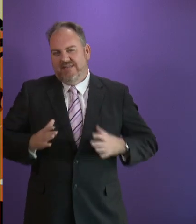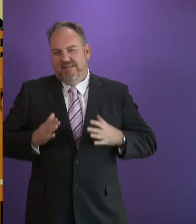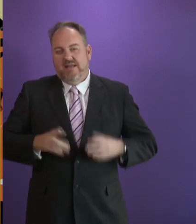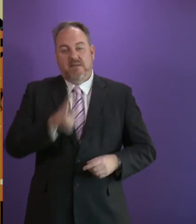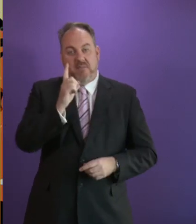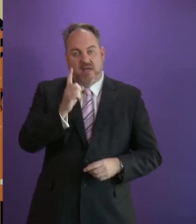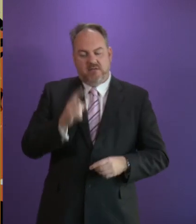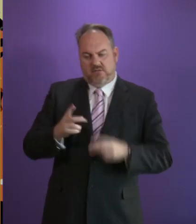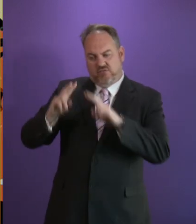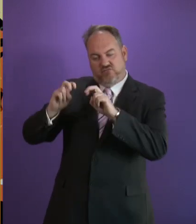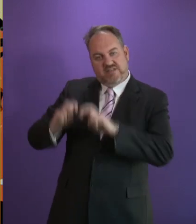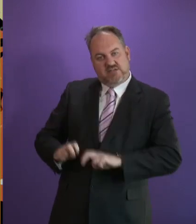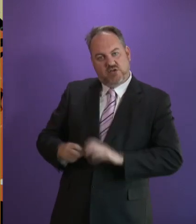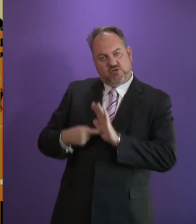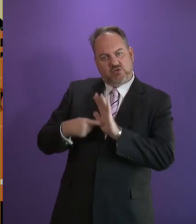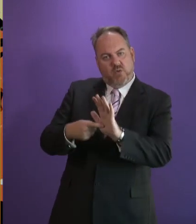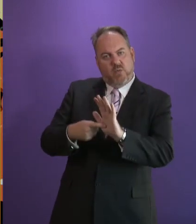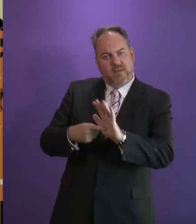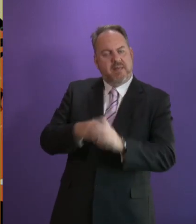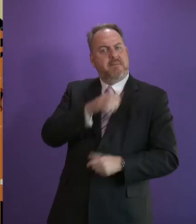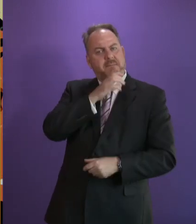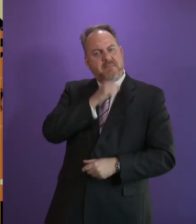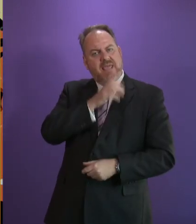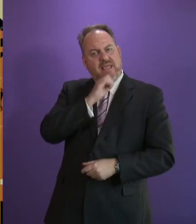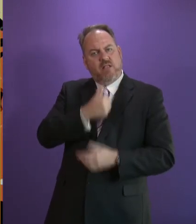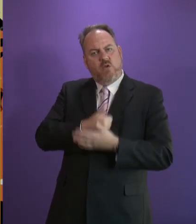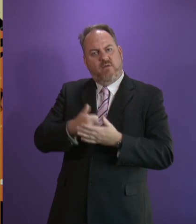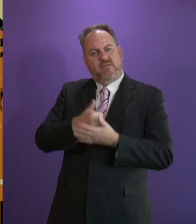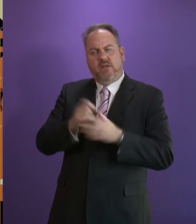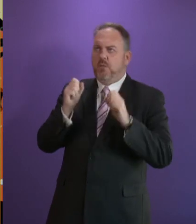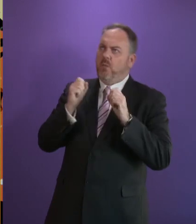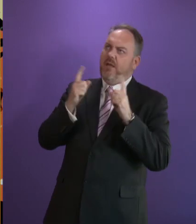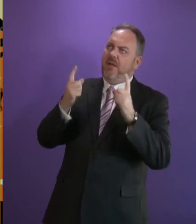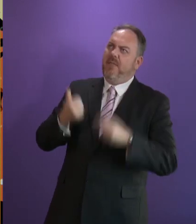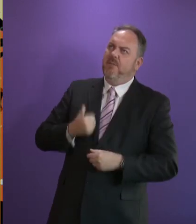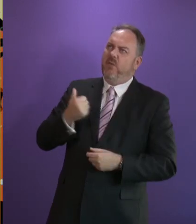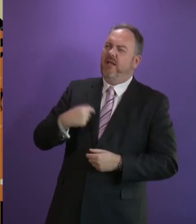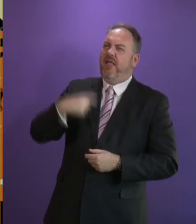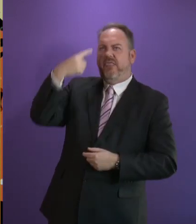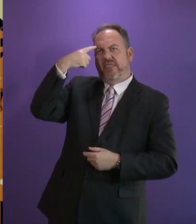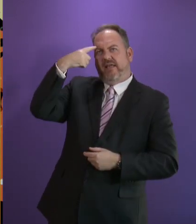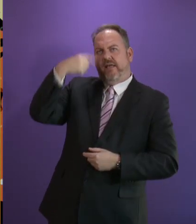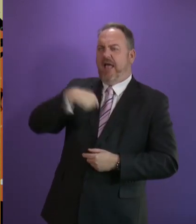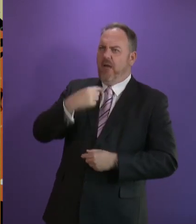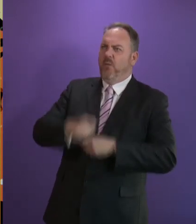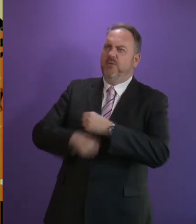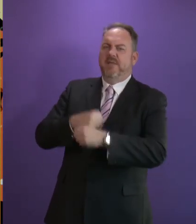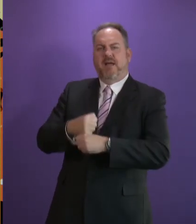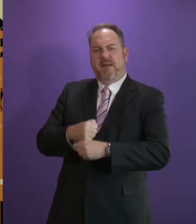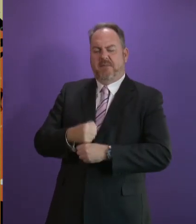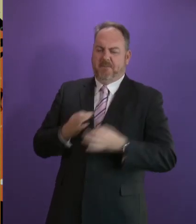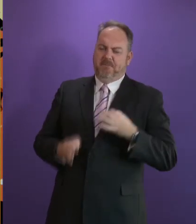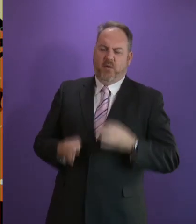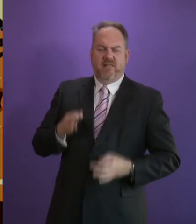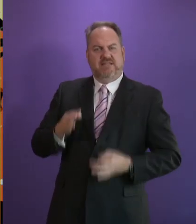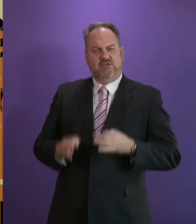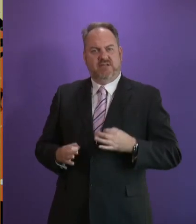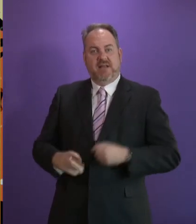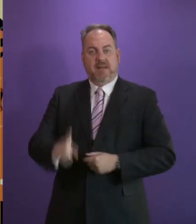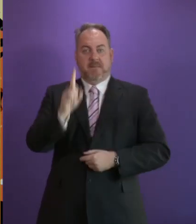that men are, in general, more likely to wake up one morning and say, hey, I think I'll become a politician.